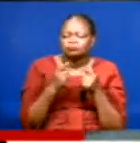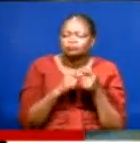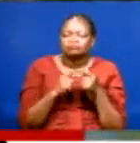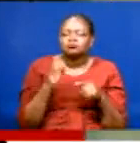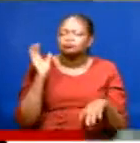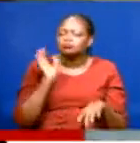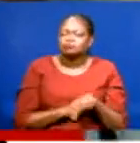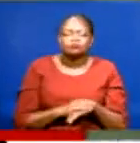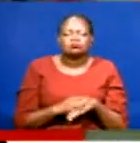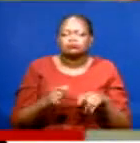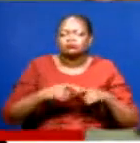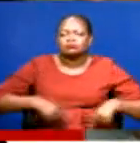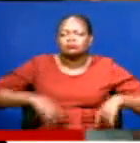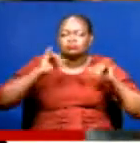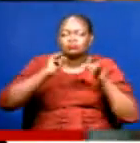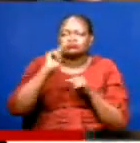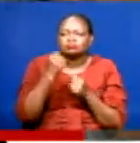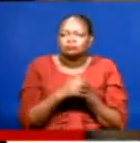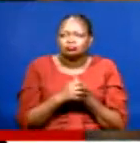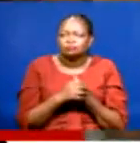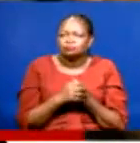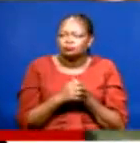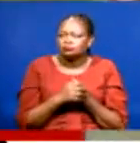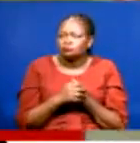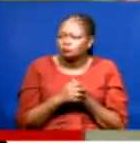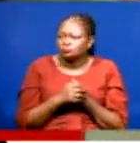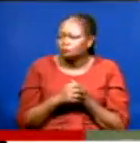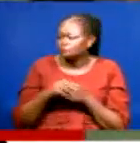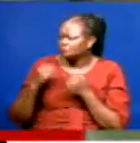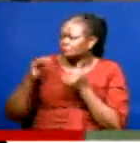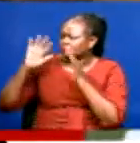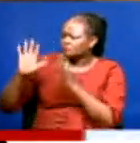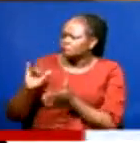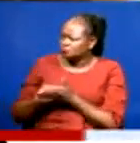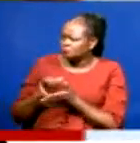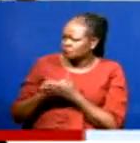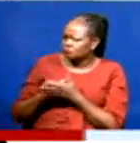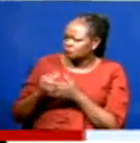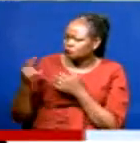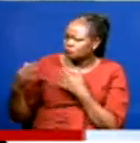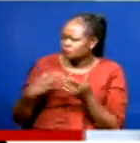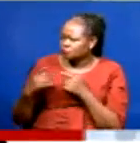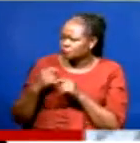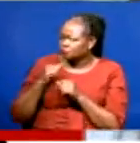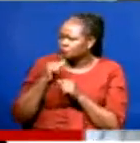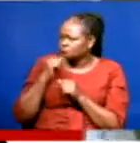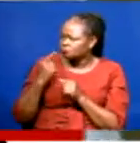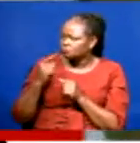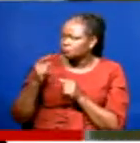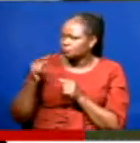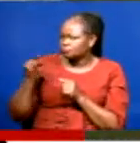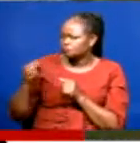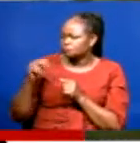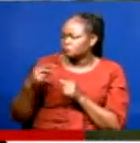belt will remain here. How important is the fight? How important is that particular WBF fight to not only Sarah, but to Kenya as well, to